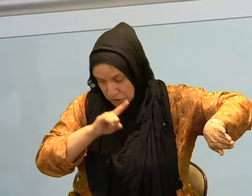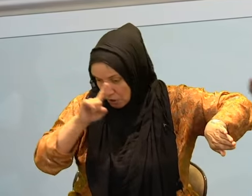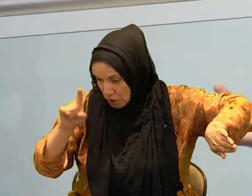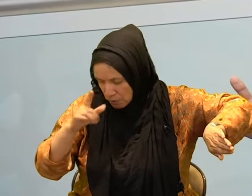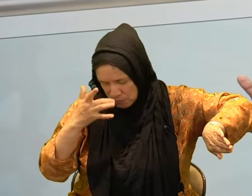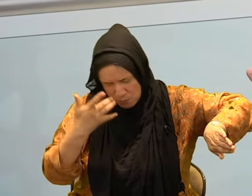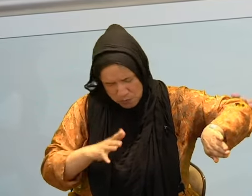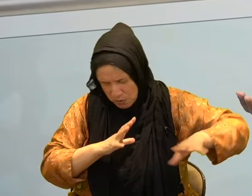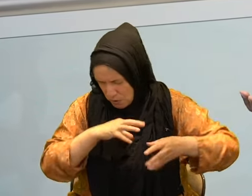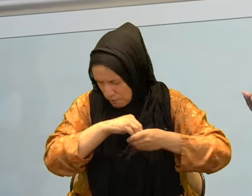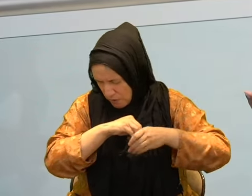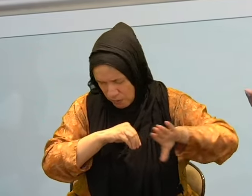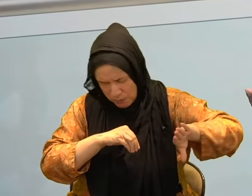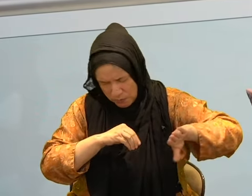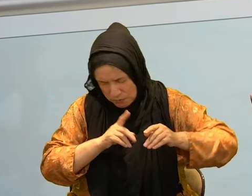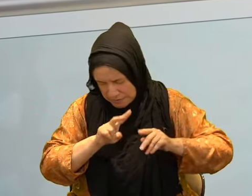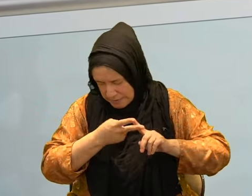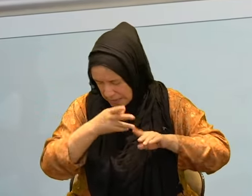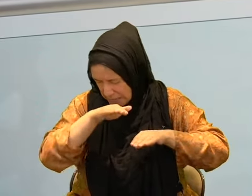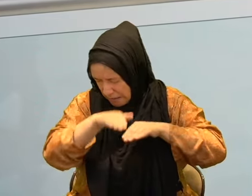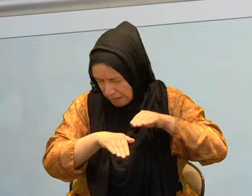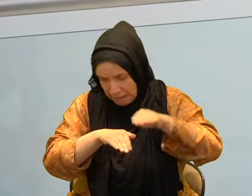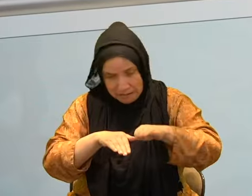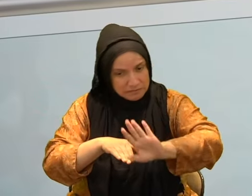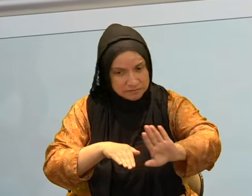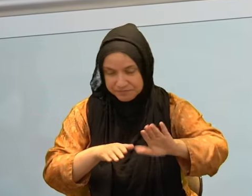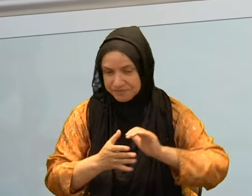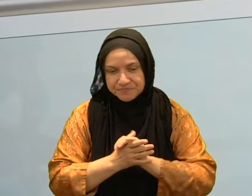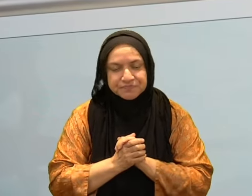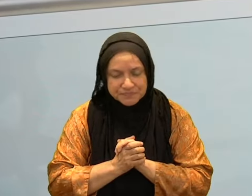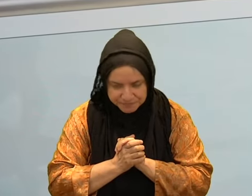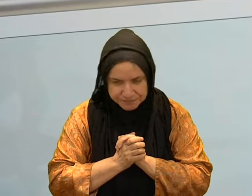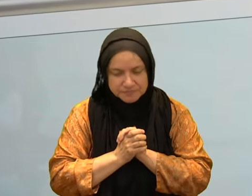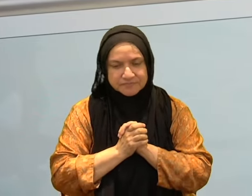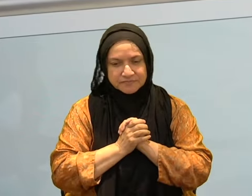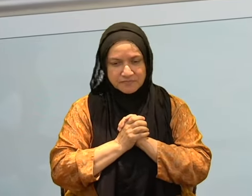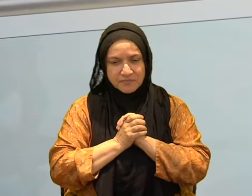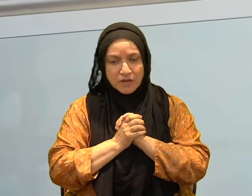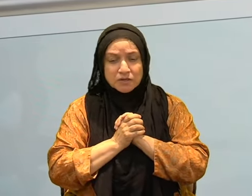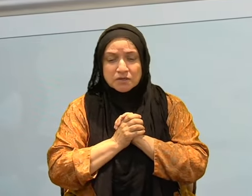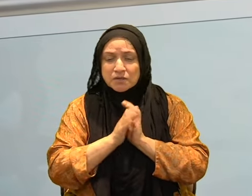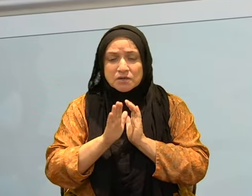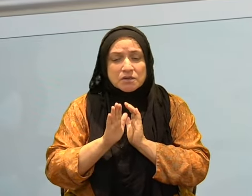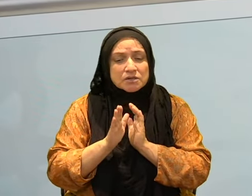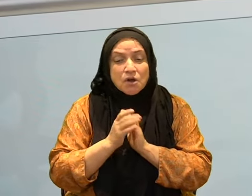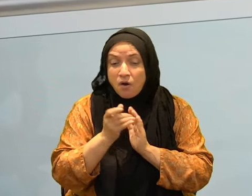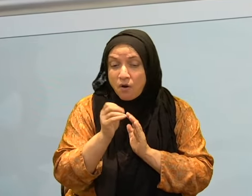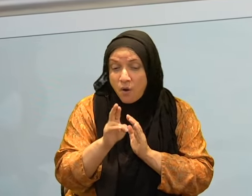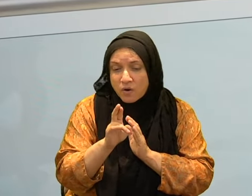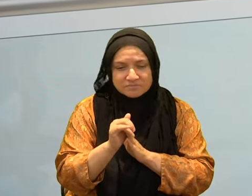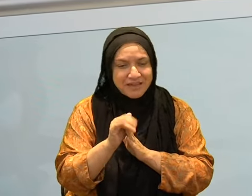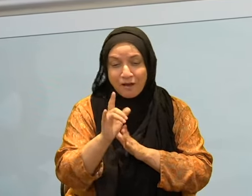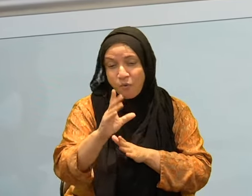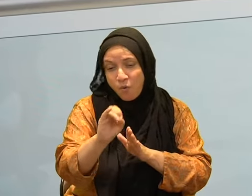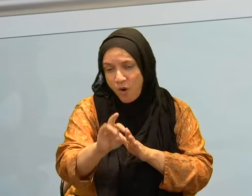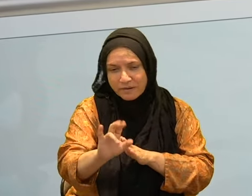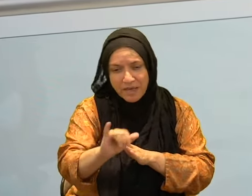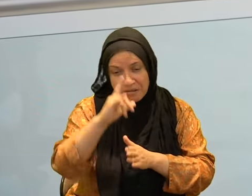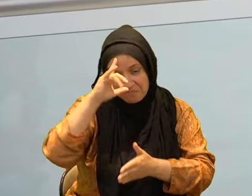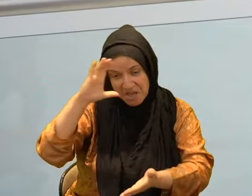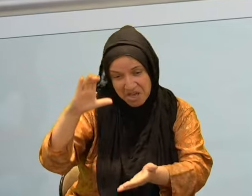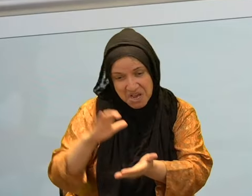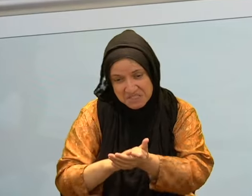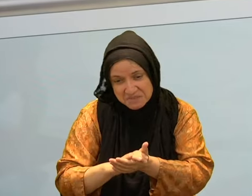I was pushed to do this haram because my spouse wasn't being a good spouse. I was